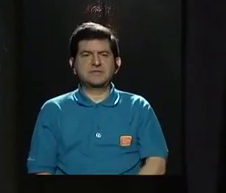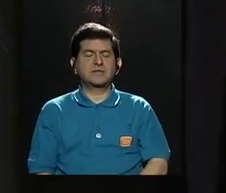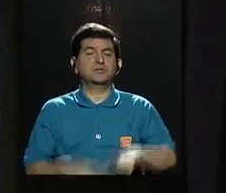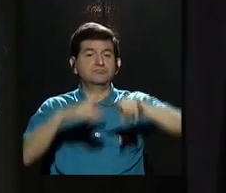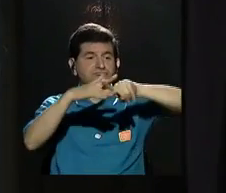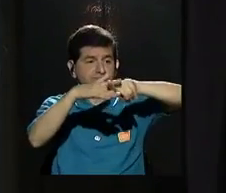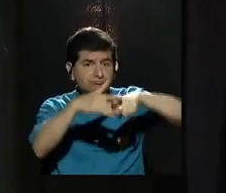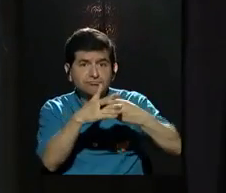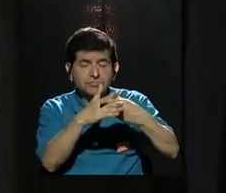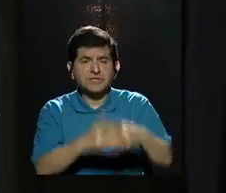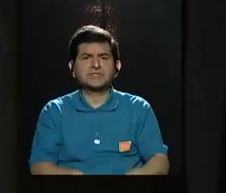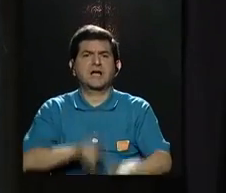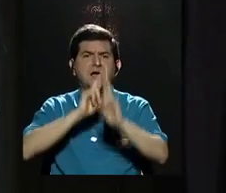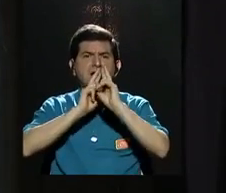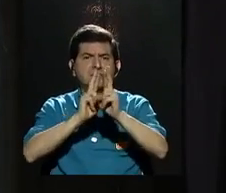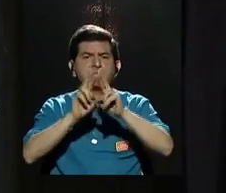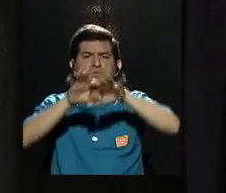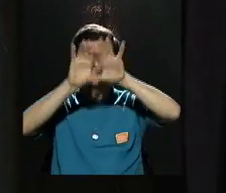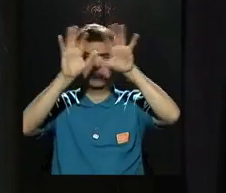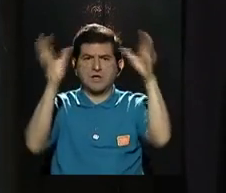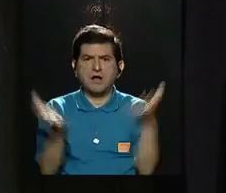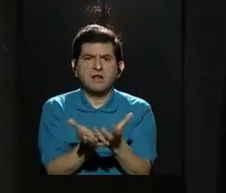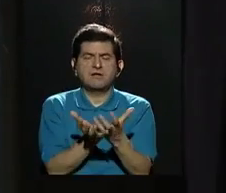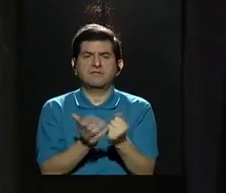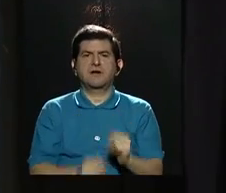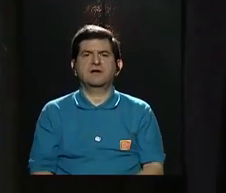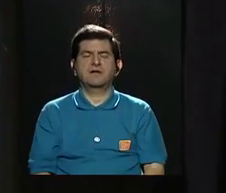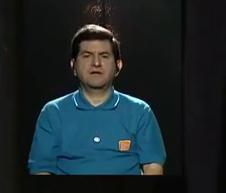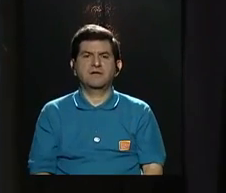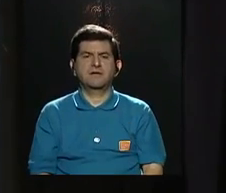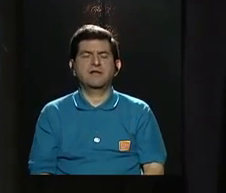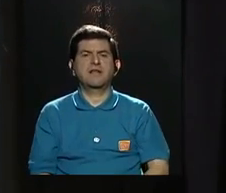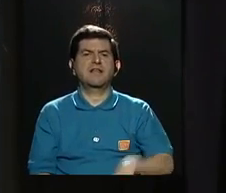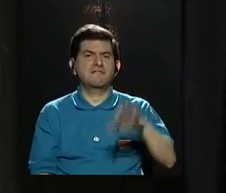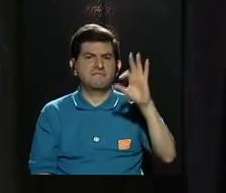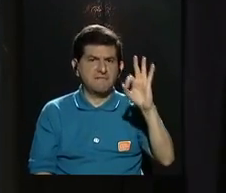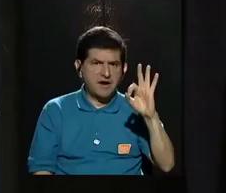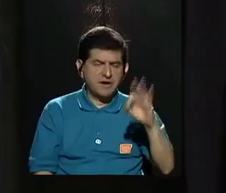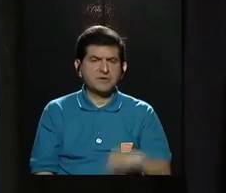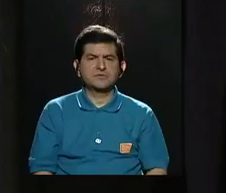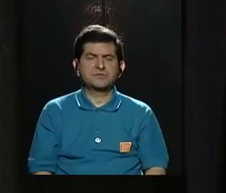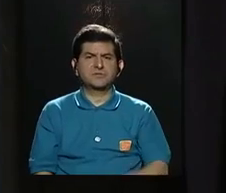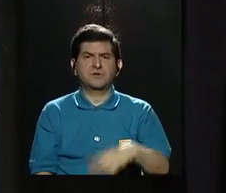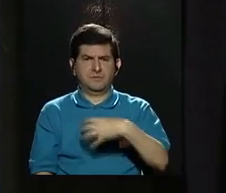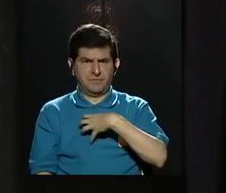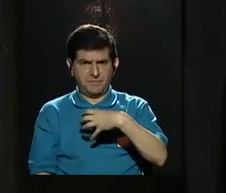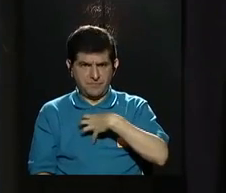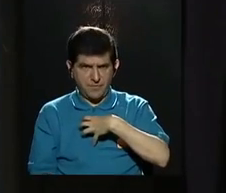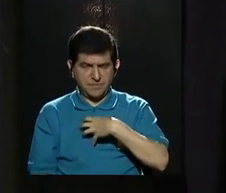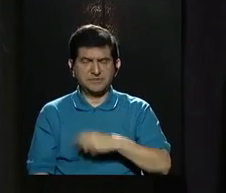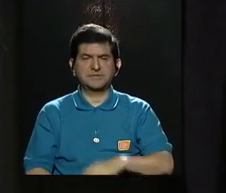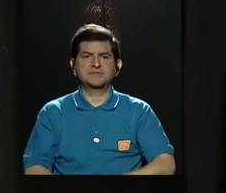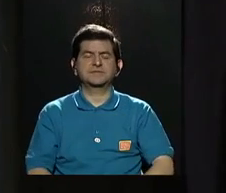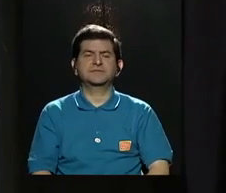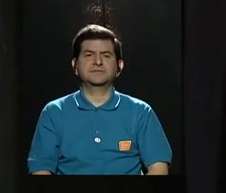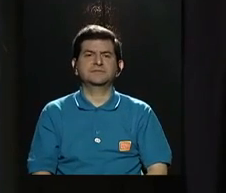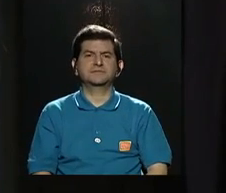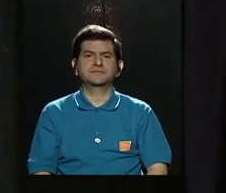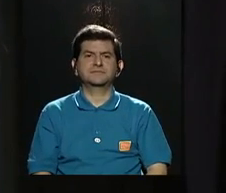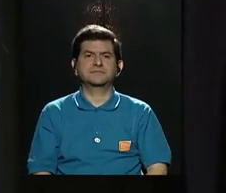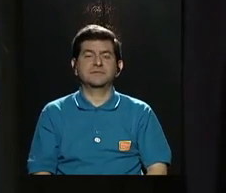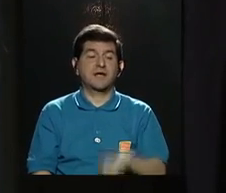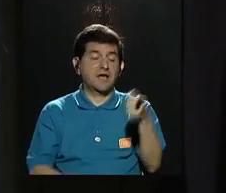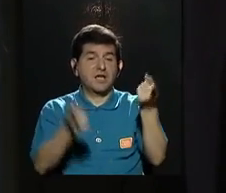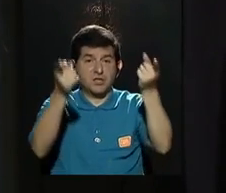global response to Ferguson, the Ferguson protests that occurred in